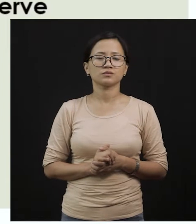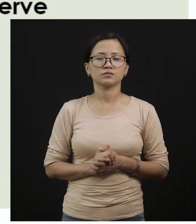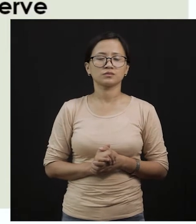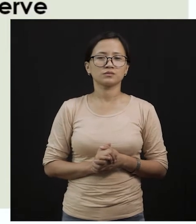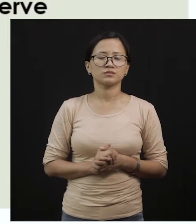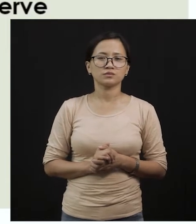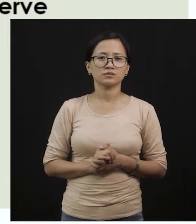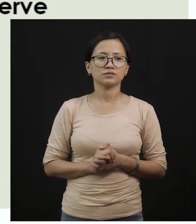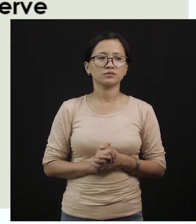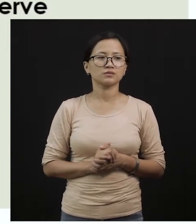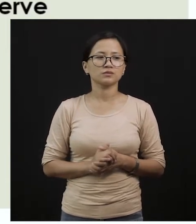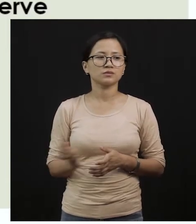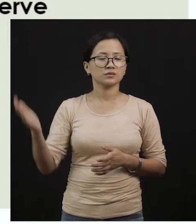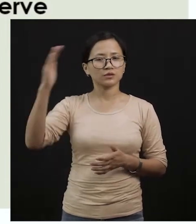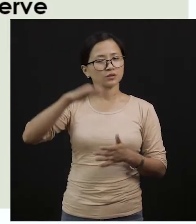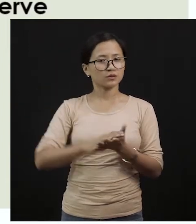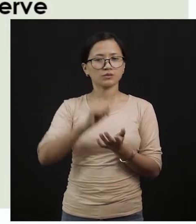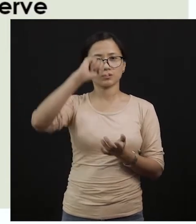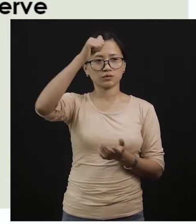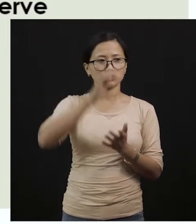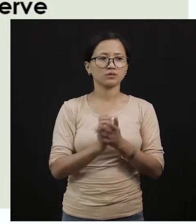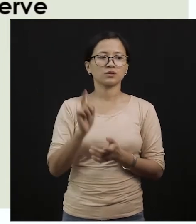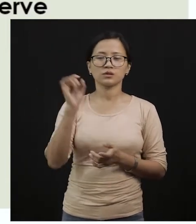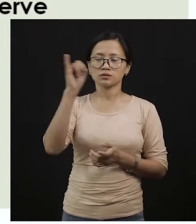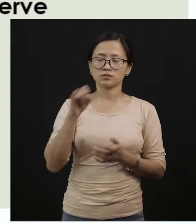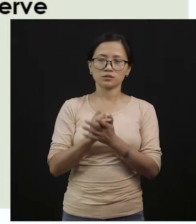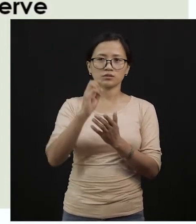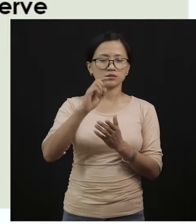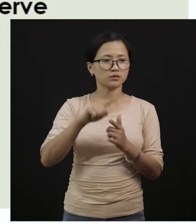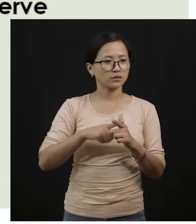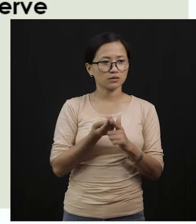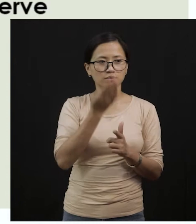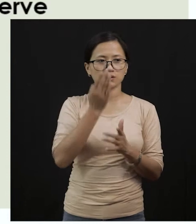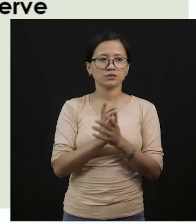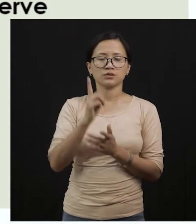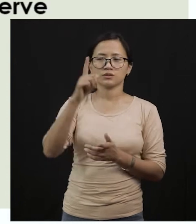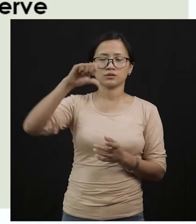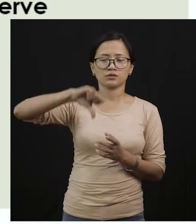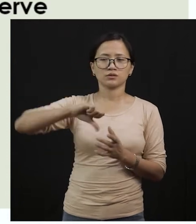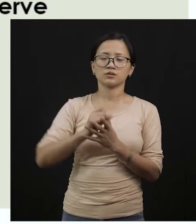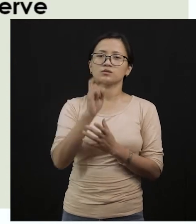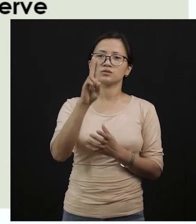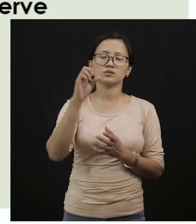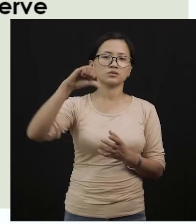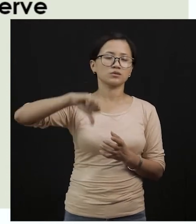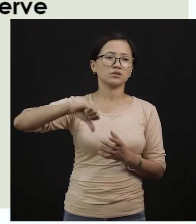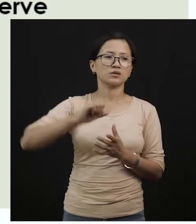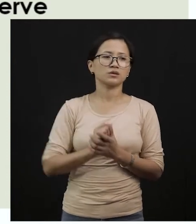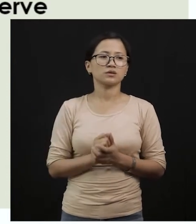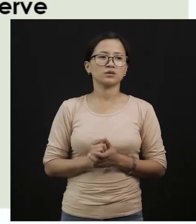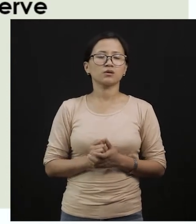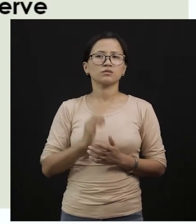of August. And she came to India on 6th January 1929 when she was just 19